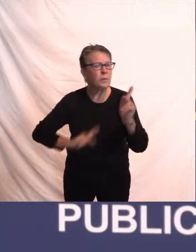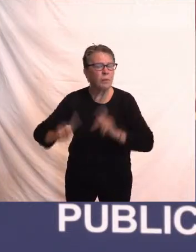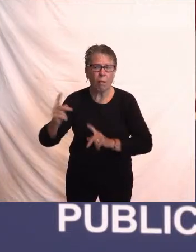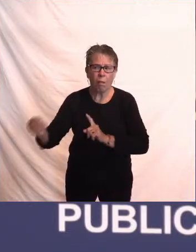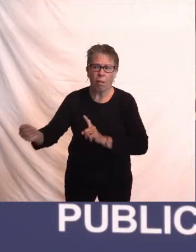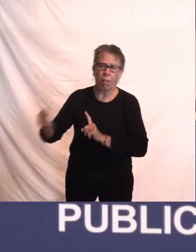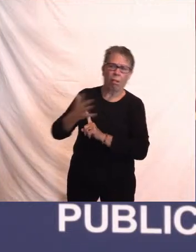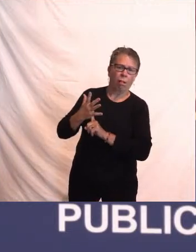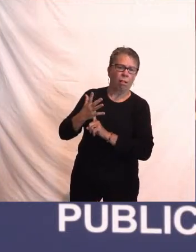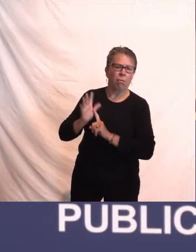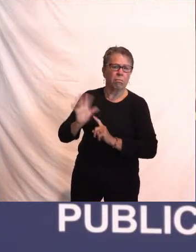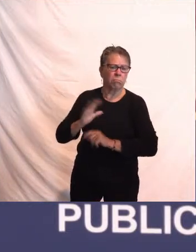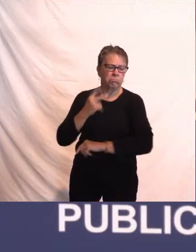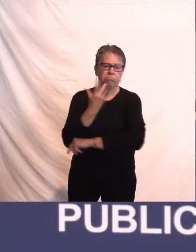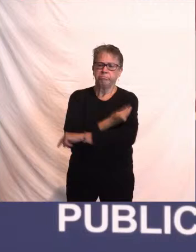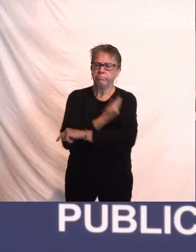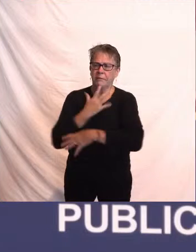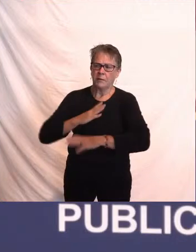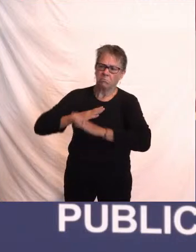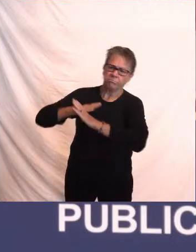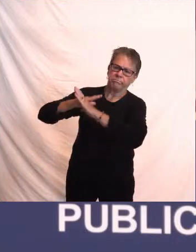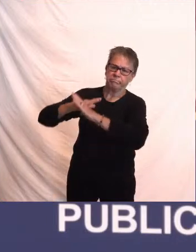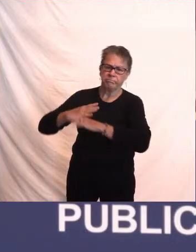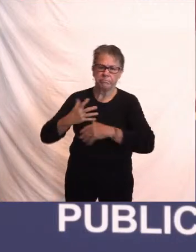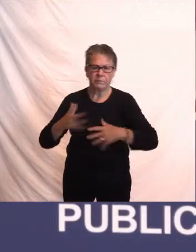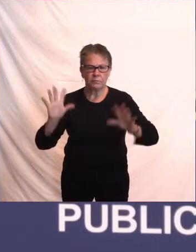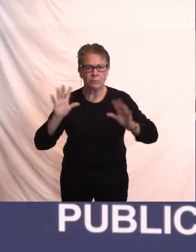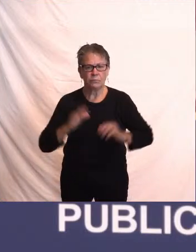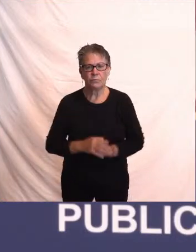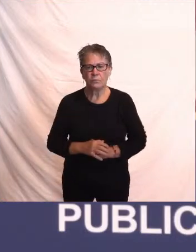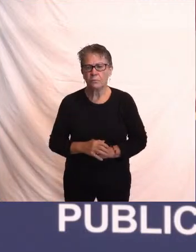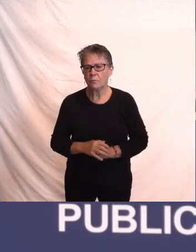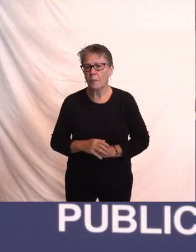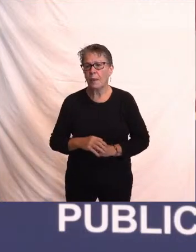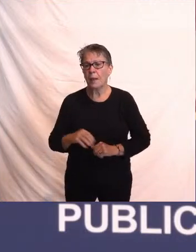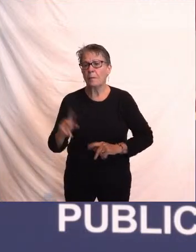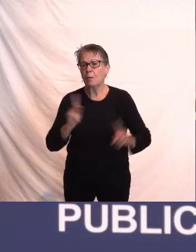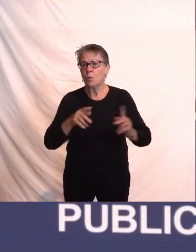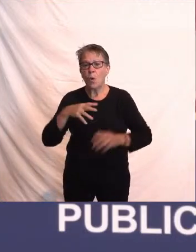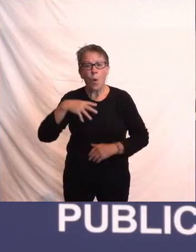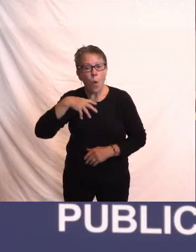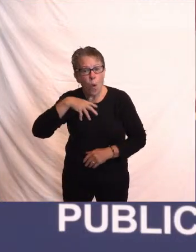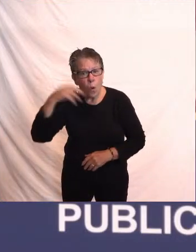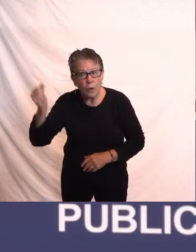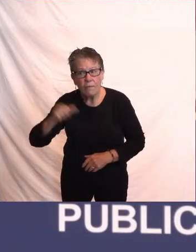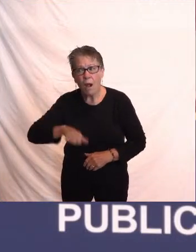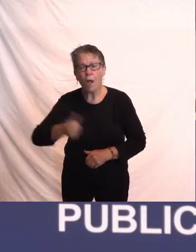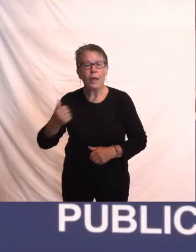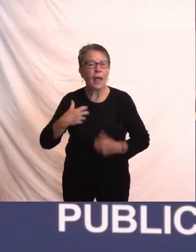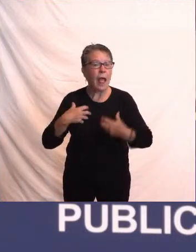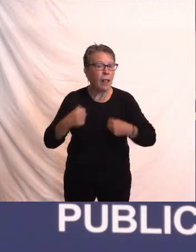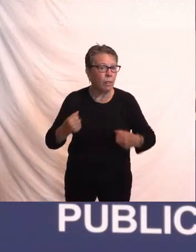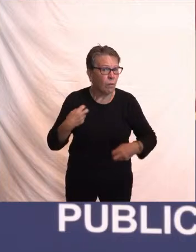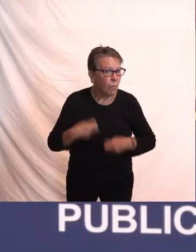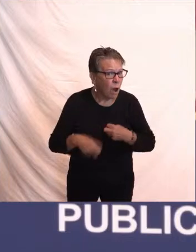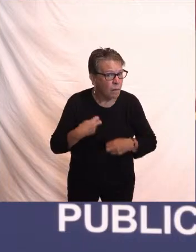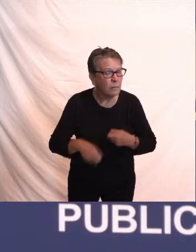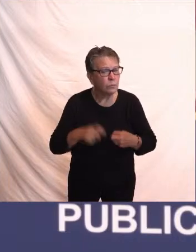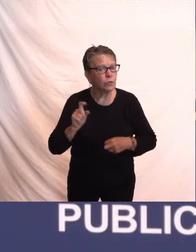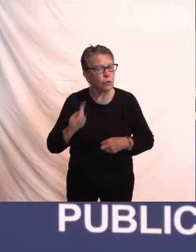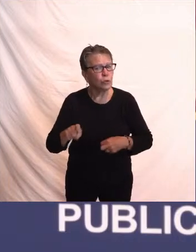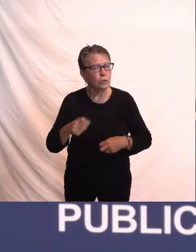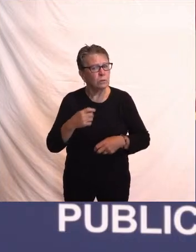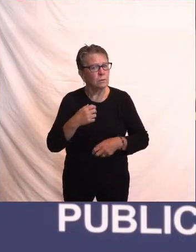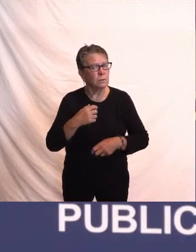and those with chronic health conditions. Flu vaccines and COVID-19 vaccines can be given at the